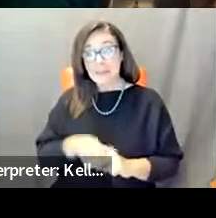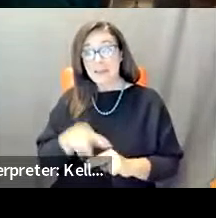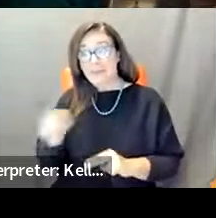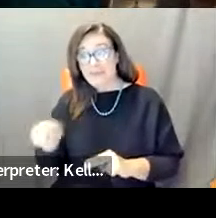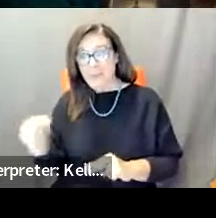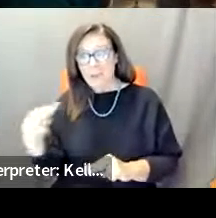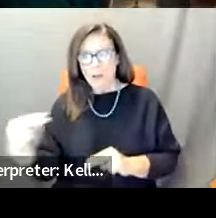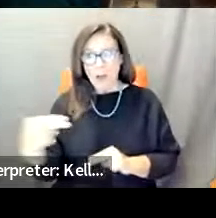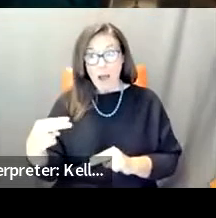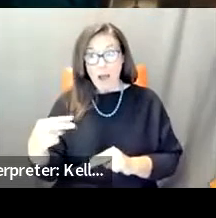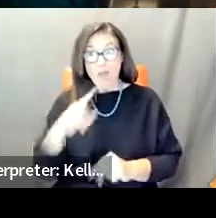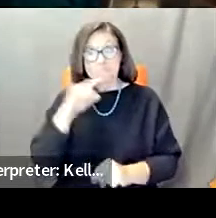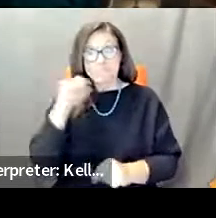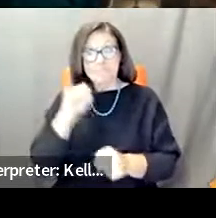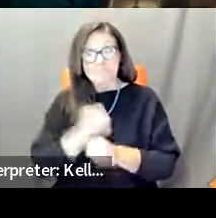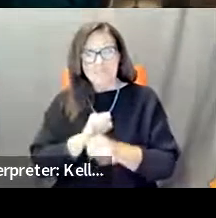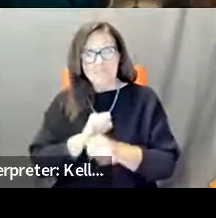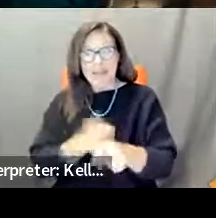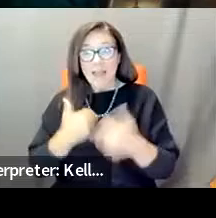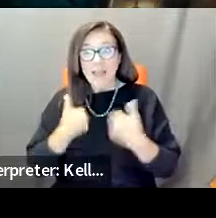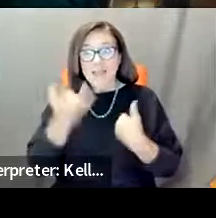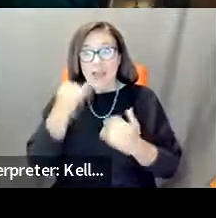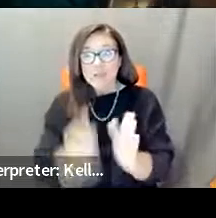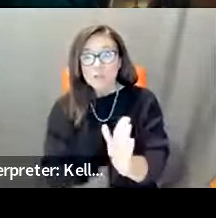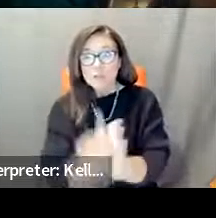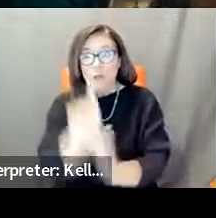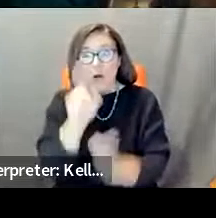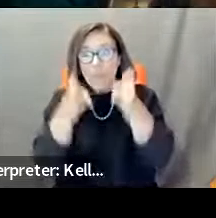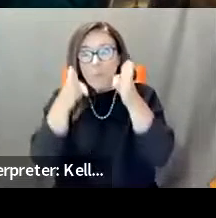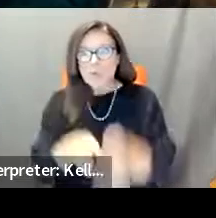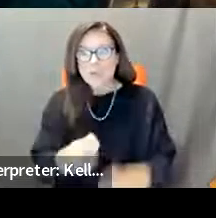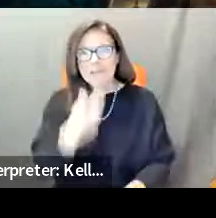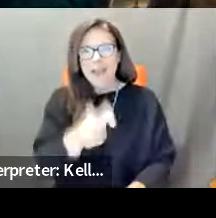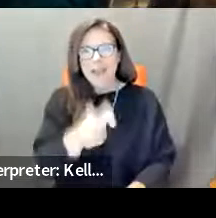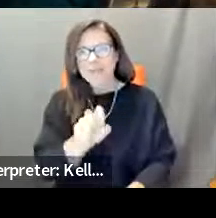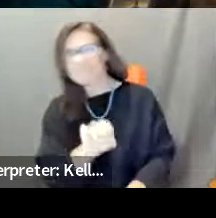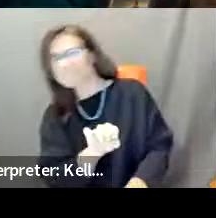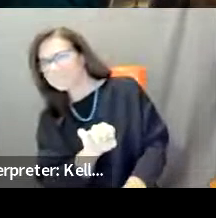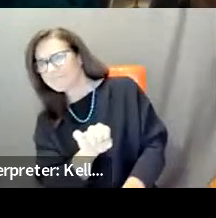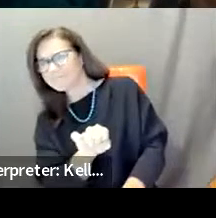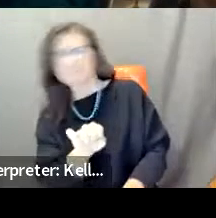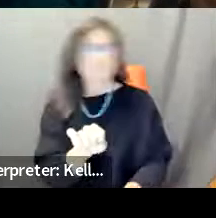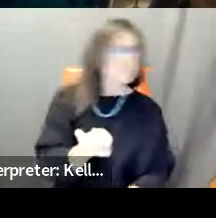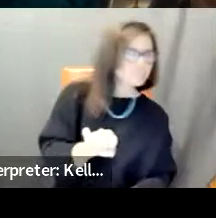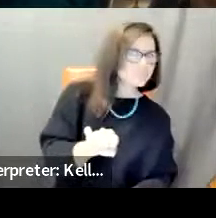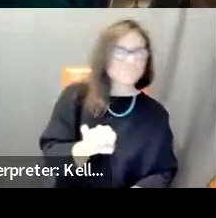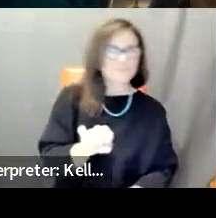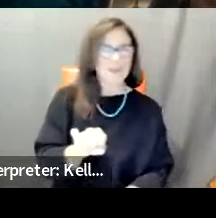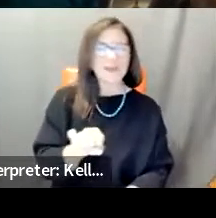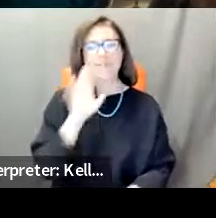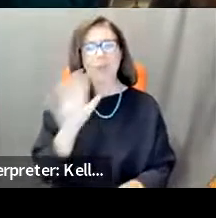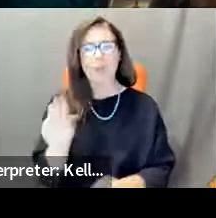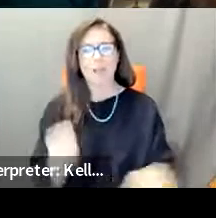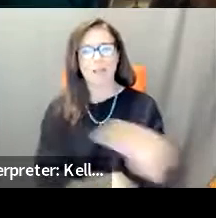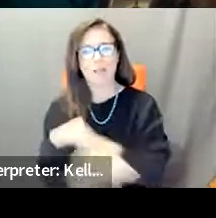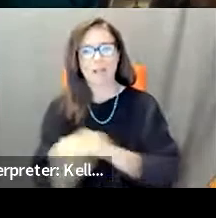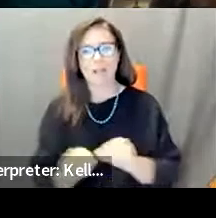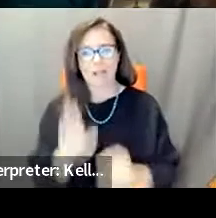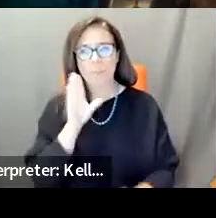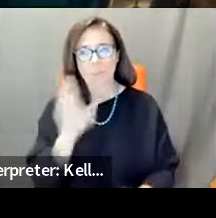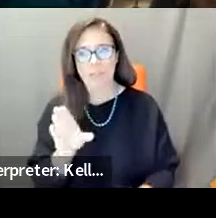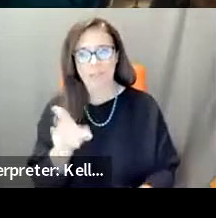of sight to the captioning or to the ASL interpreters, if that's what I'm looking for. And I would say very,